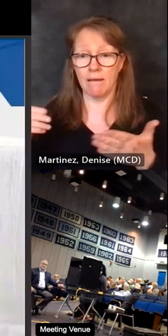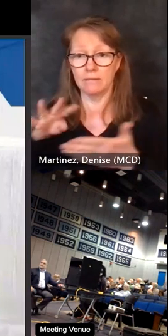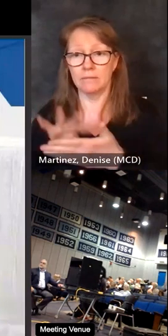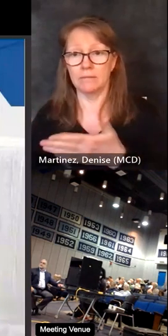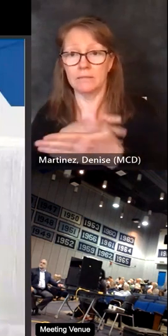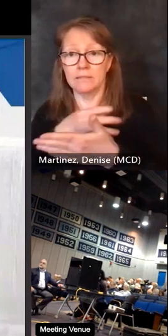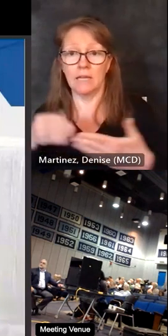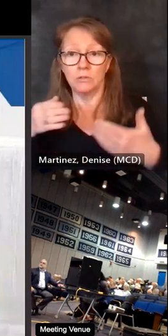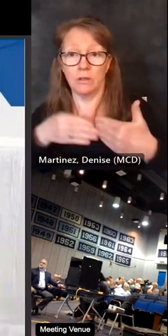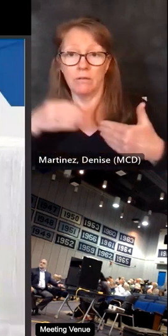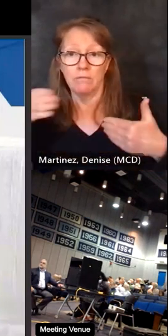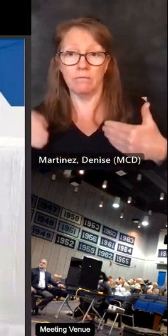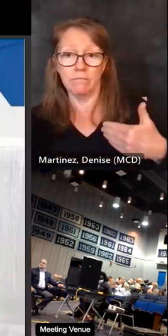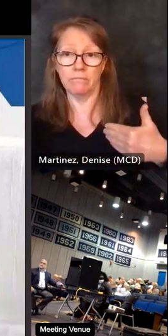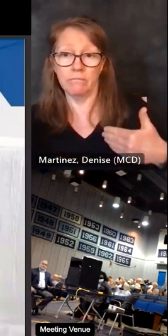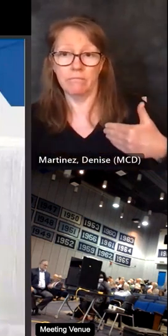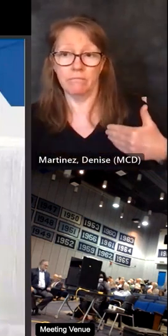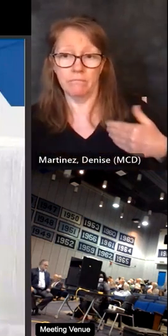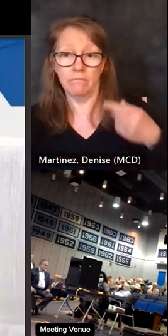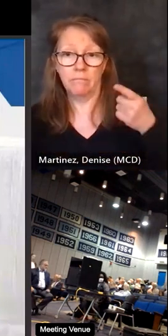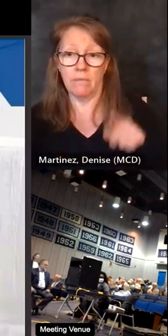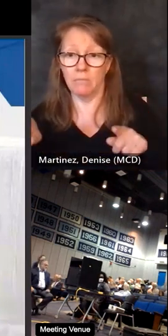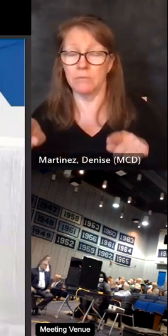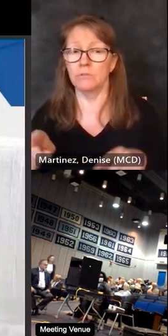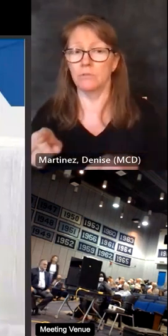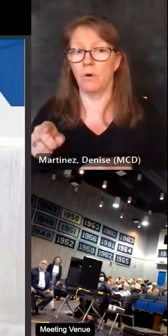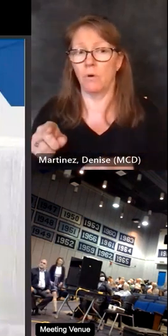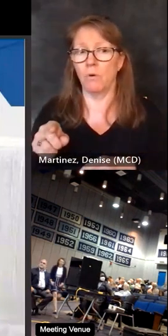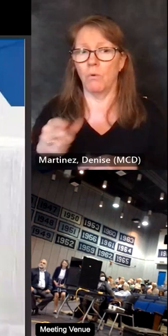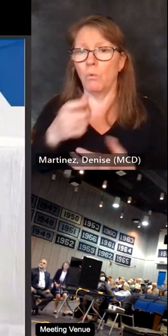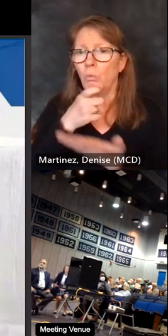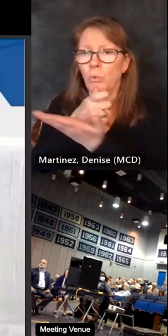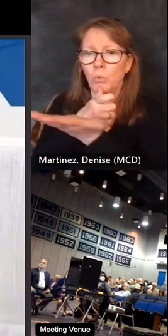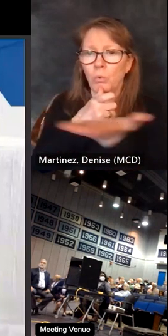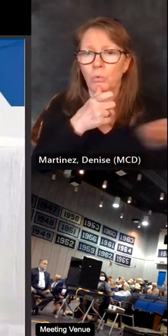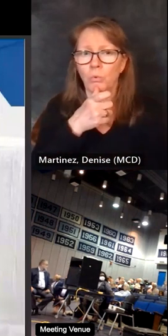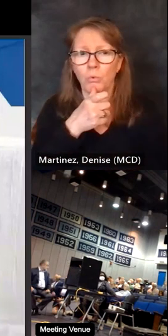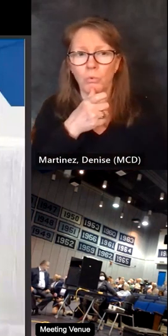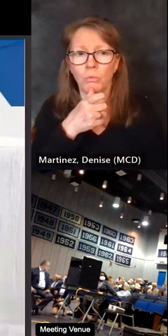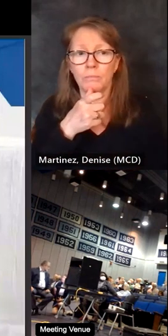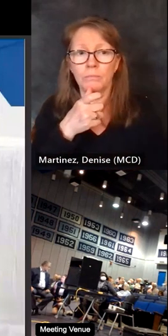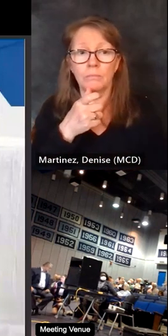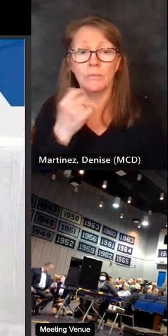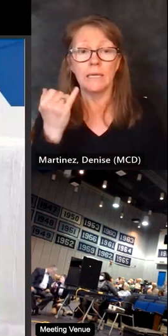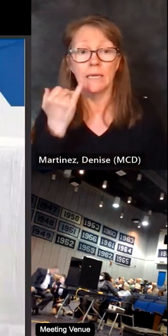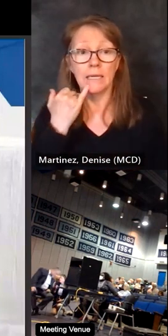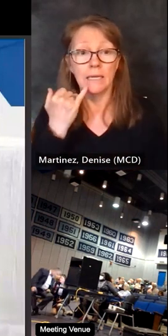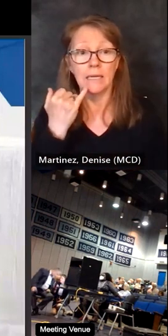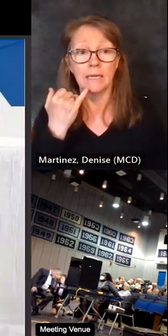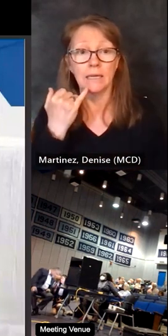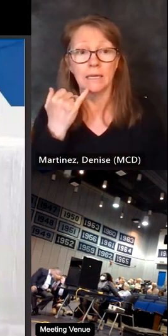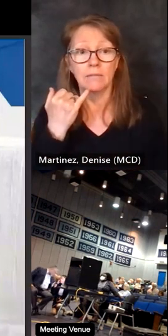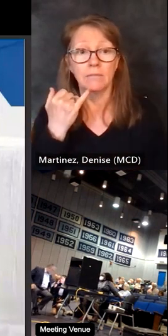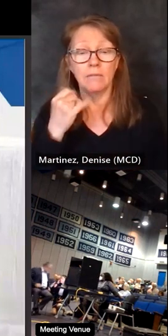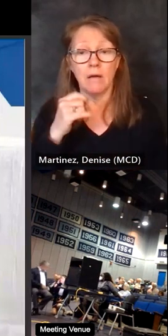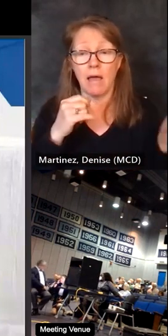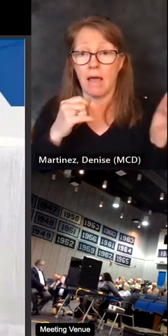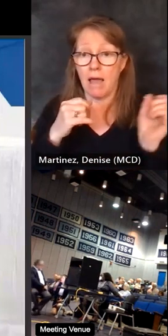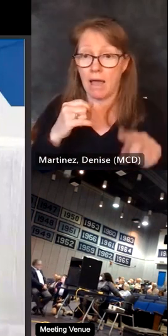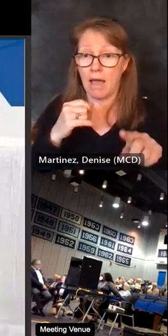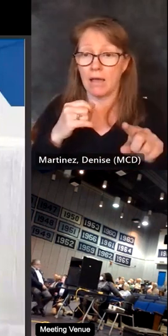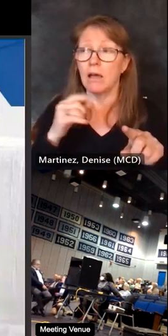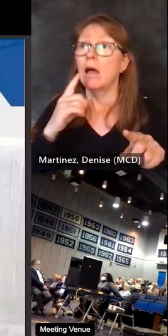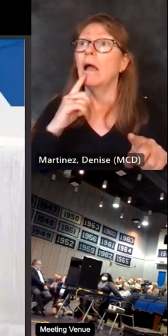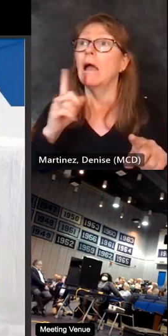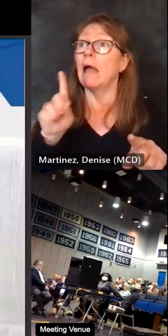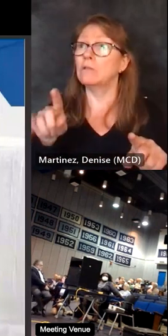Wanted to get a sense kind of who we have here with us. So if you guys could raise your hand if the answer is yes to this question, and then just keep your